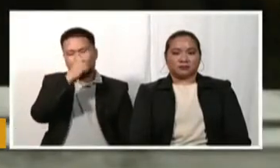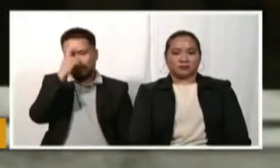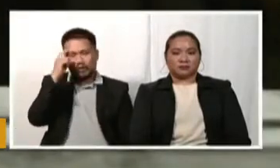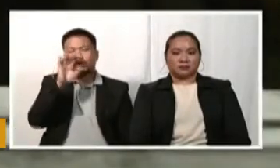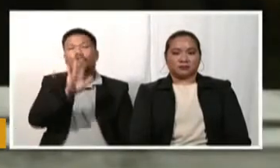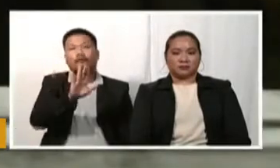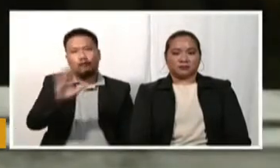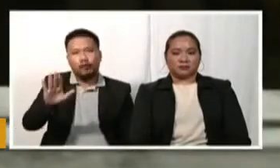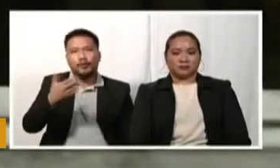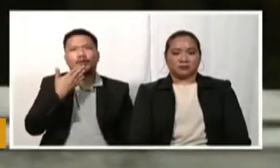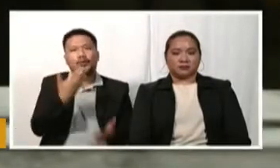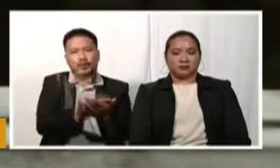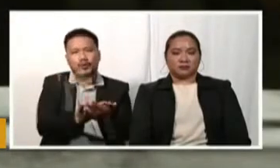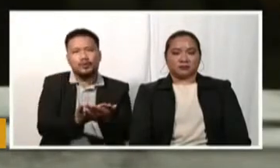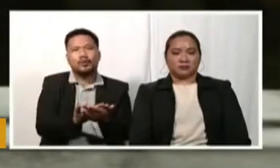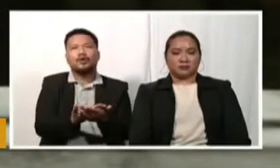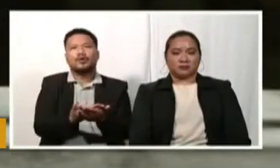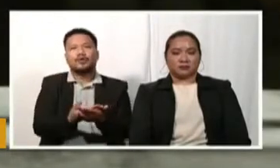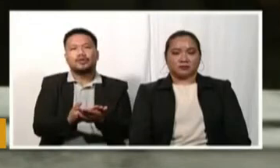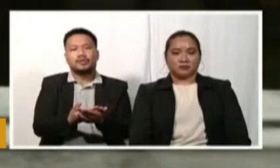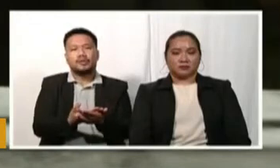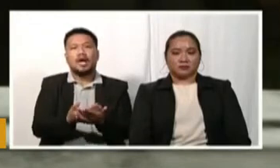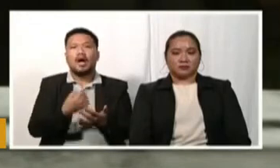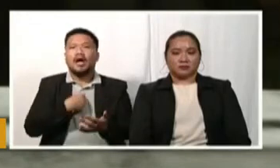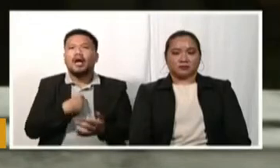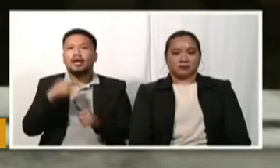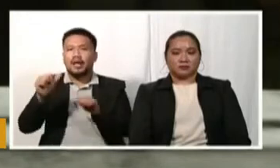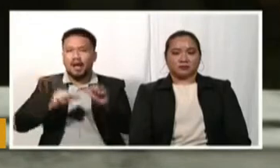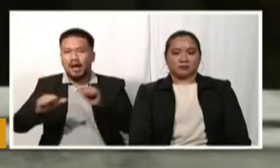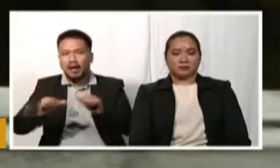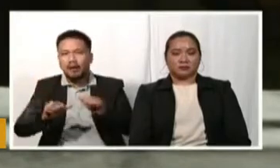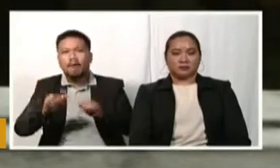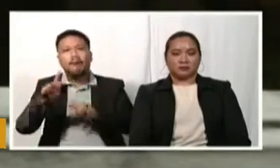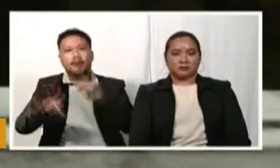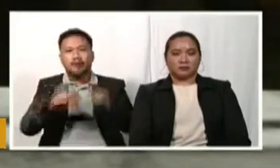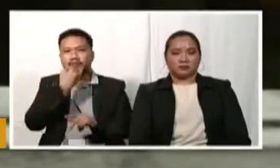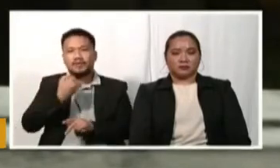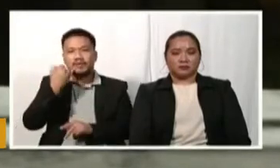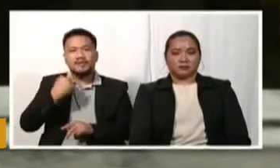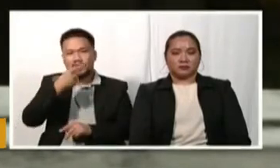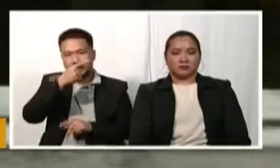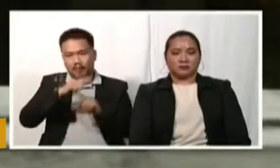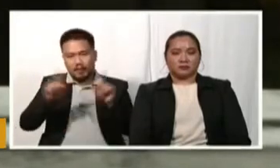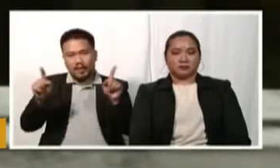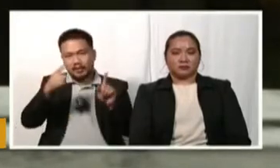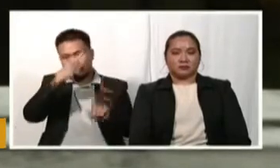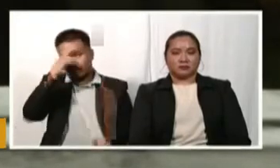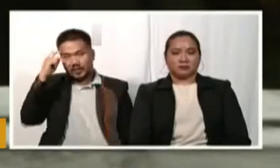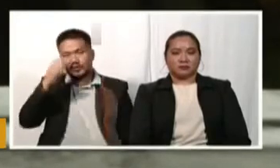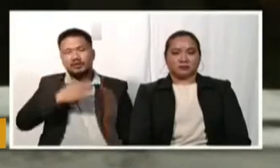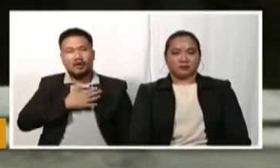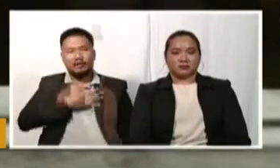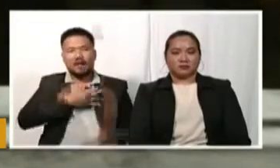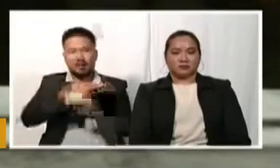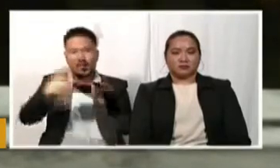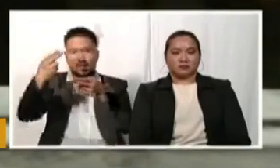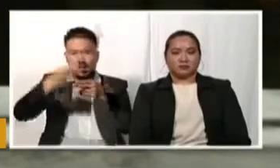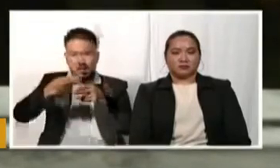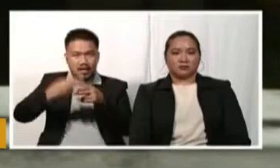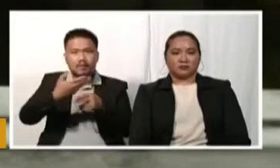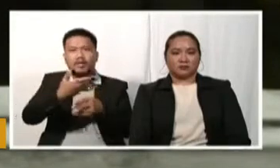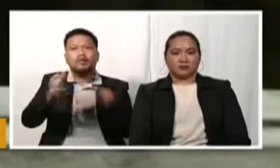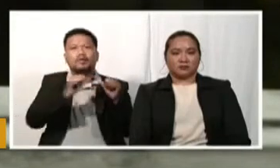sakes do I act, house of Israel, but for the sake of my holy name, which